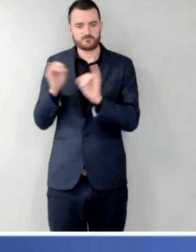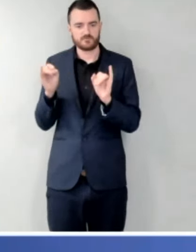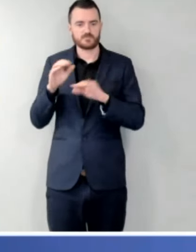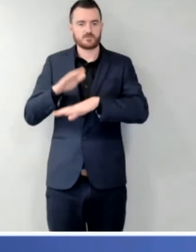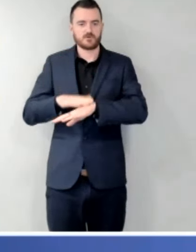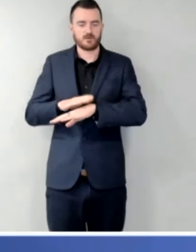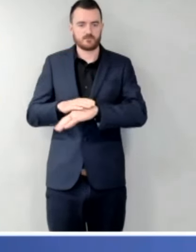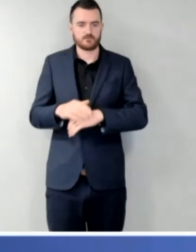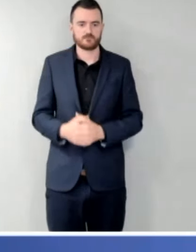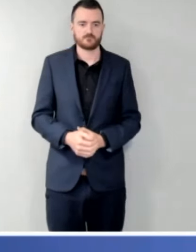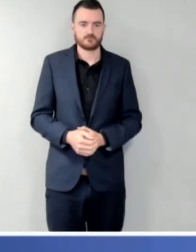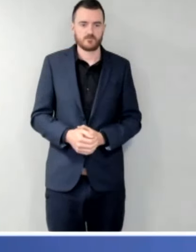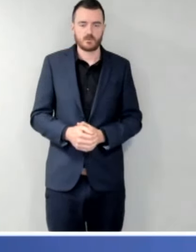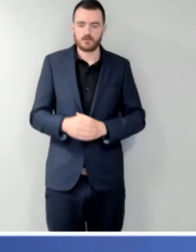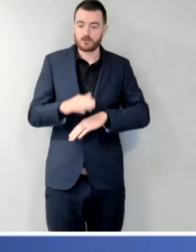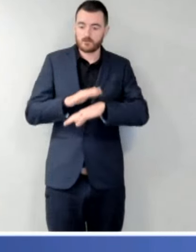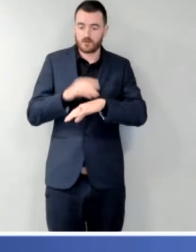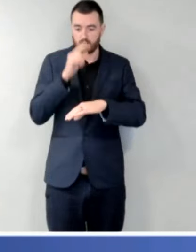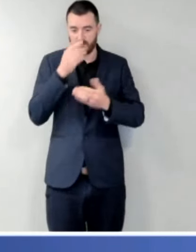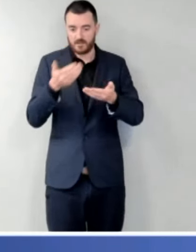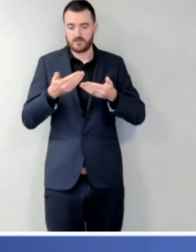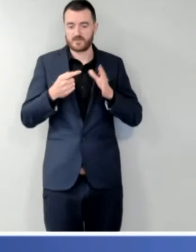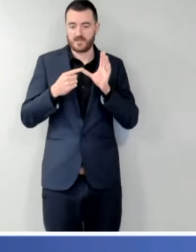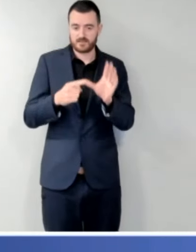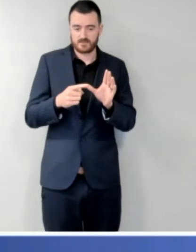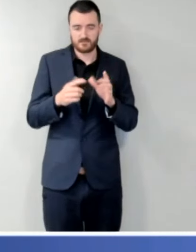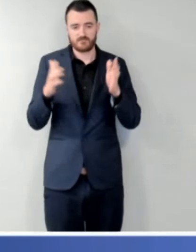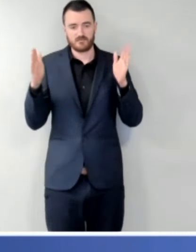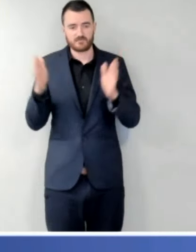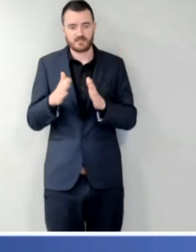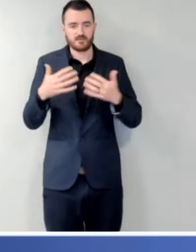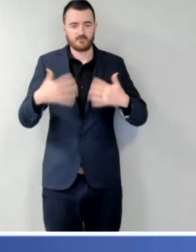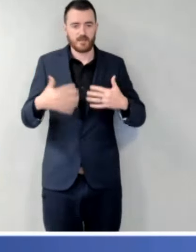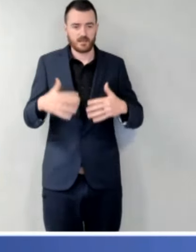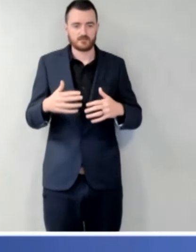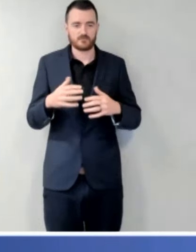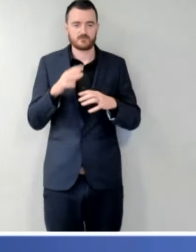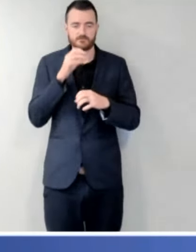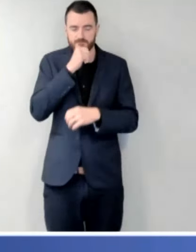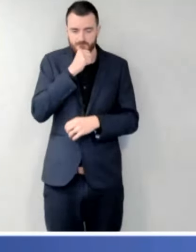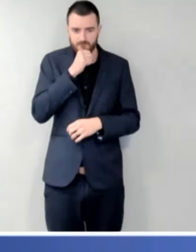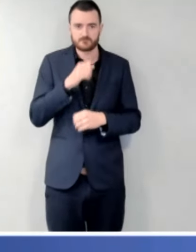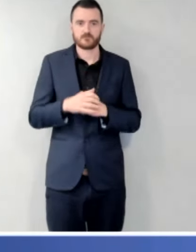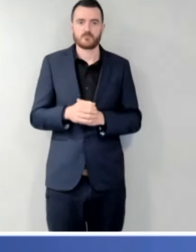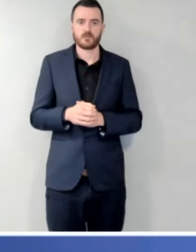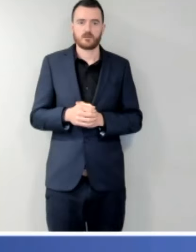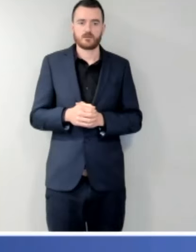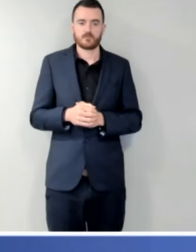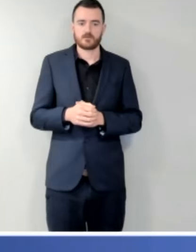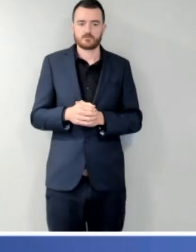Time can give us answers and help dull the pain of loss. But just as time can heal our